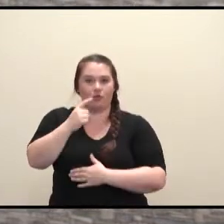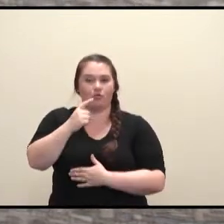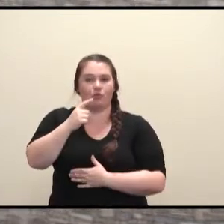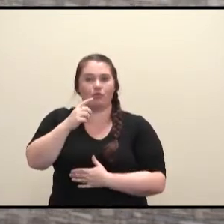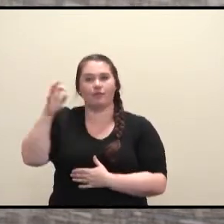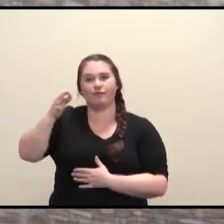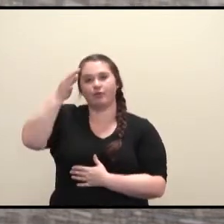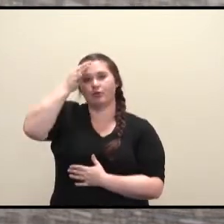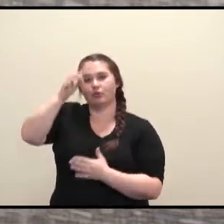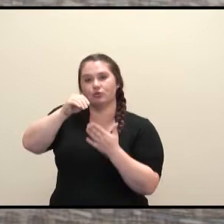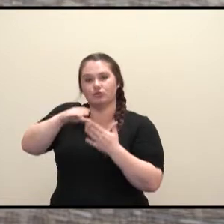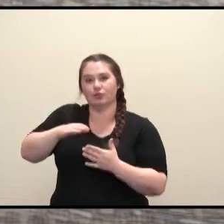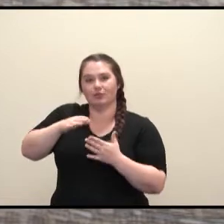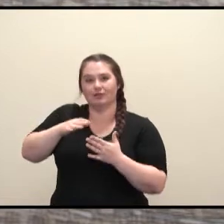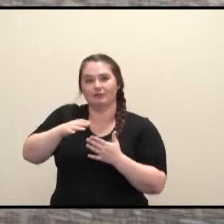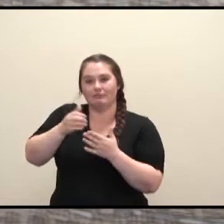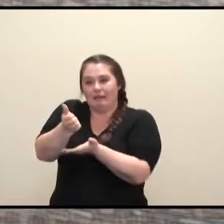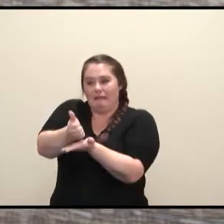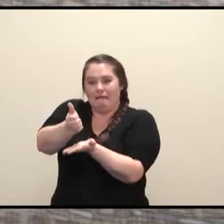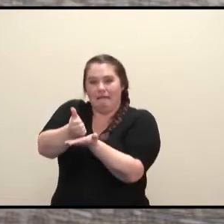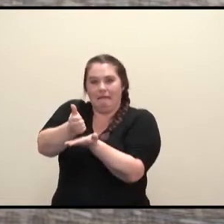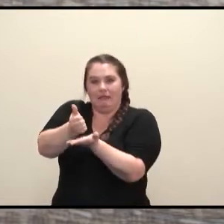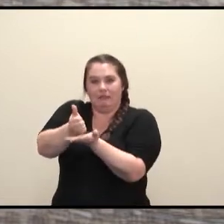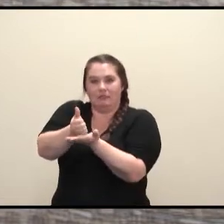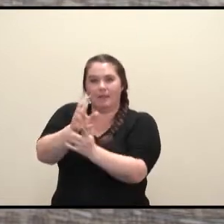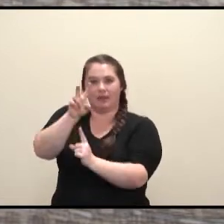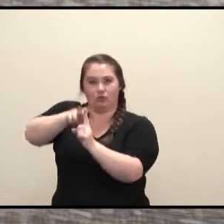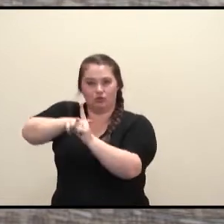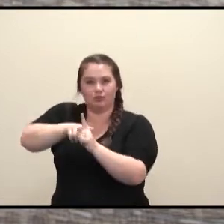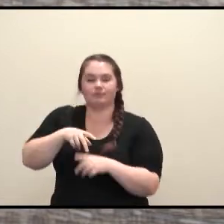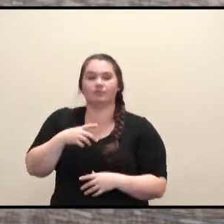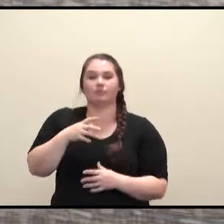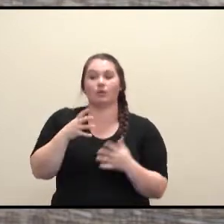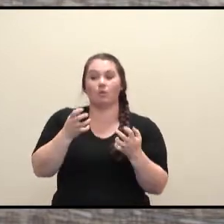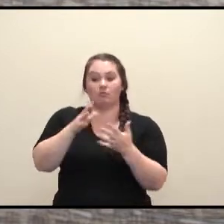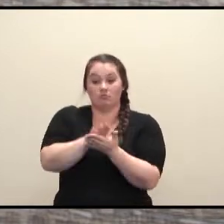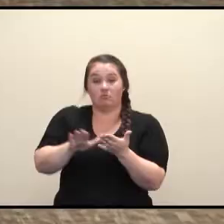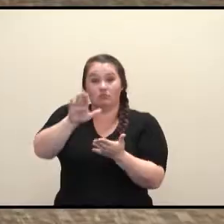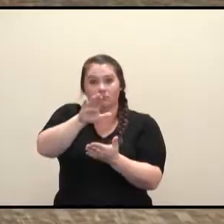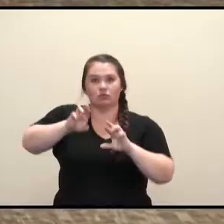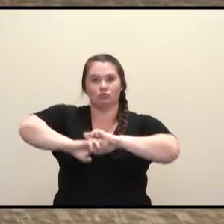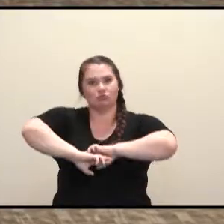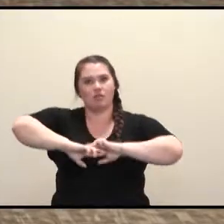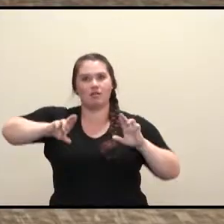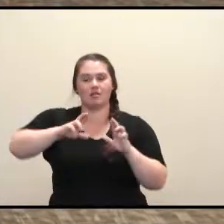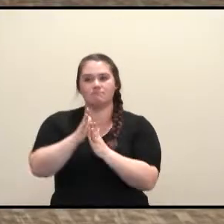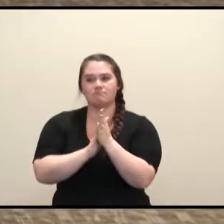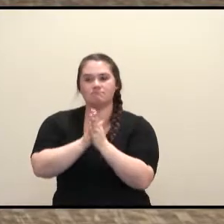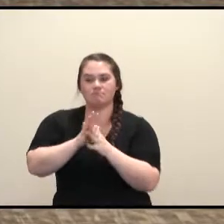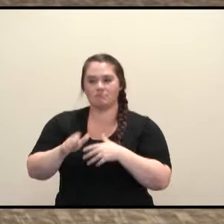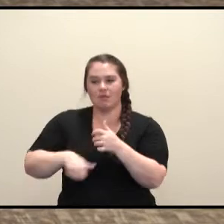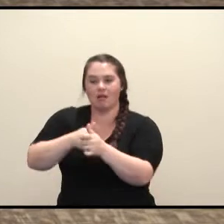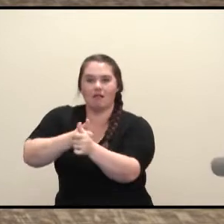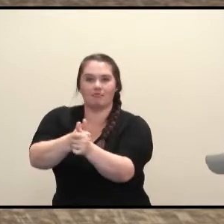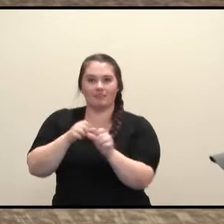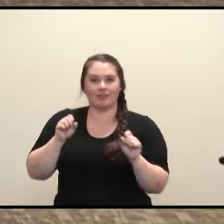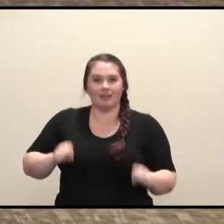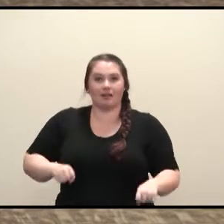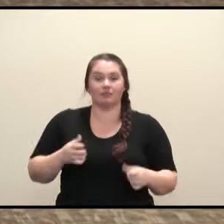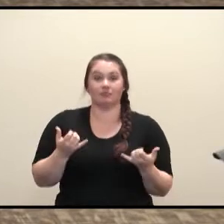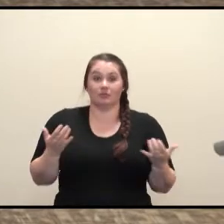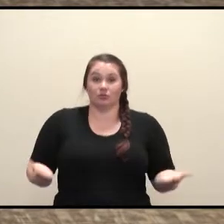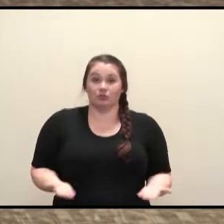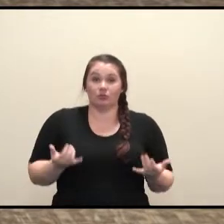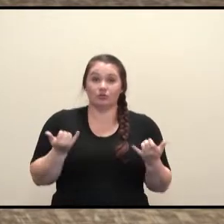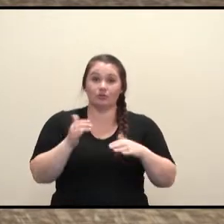aid application system. And they assist with college readiness, among other things. Here tonight to accept the award for voice are